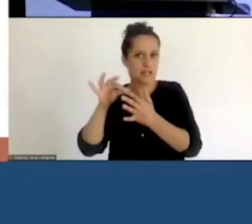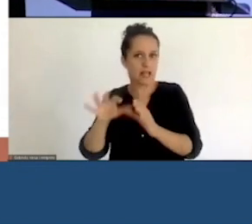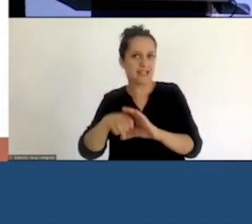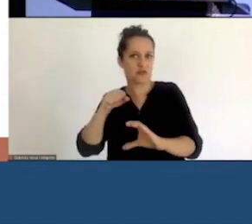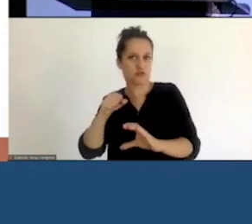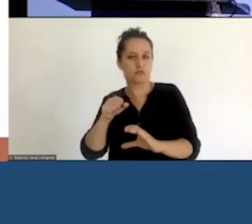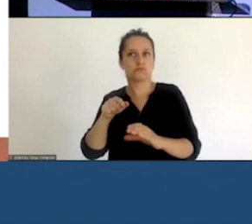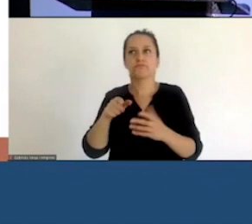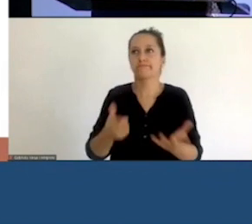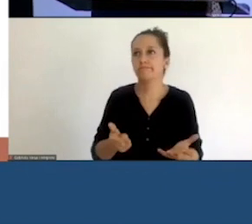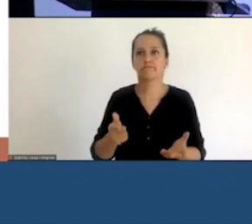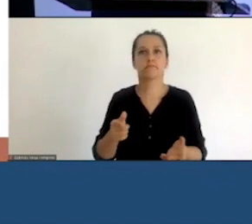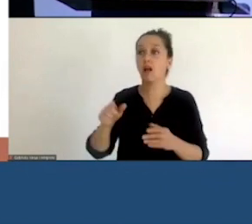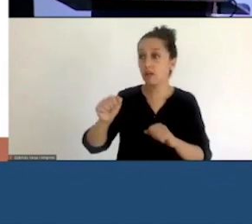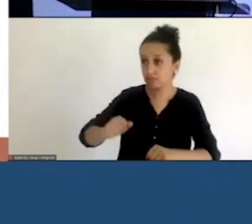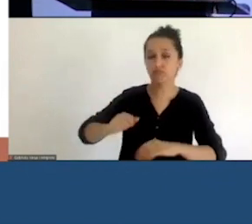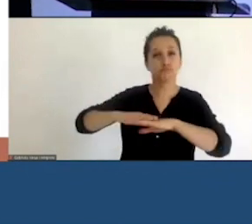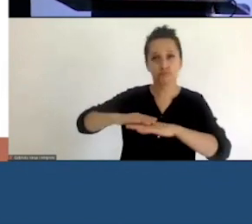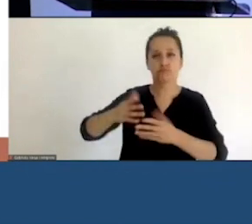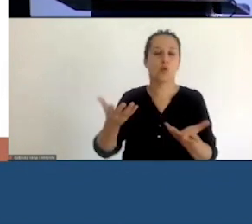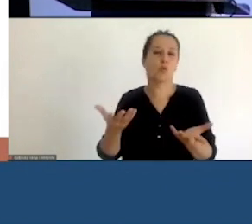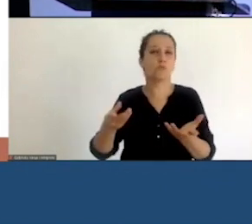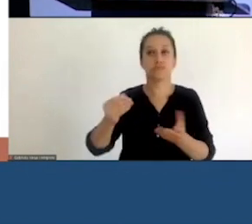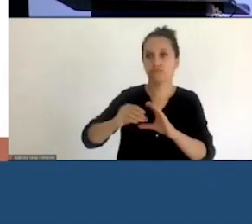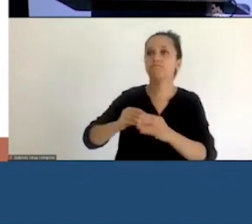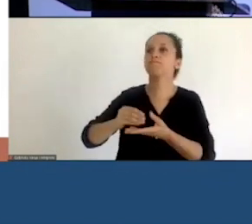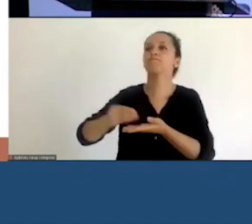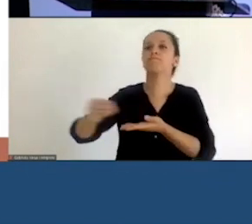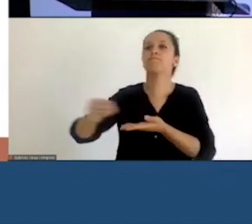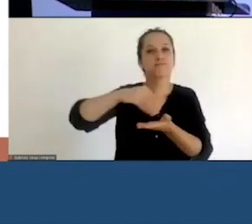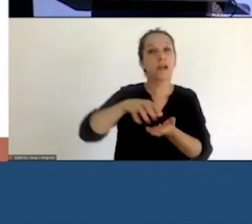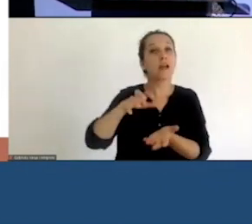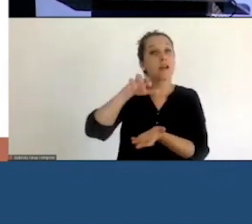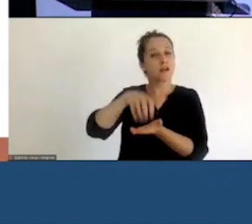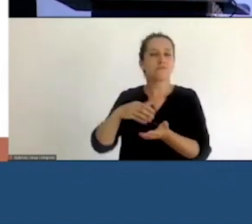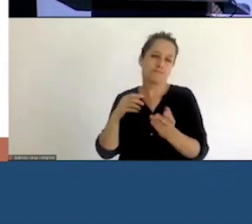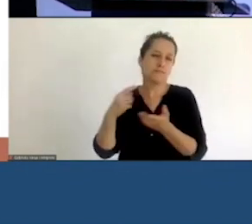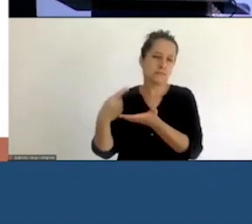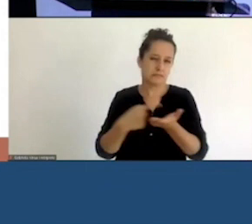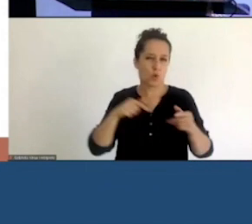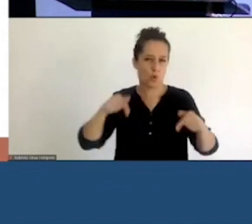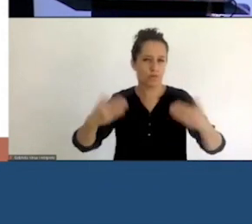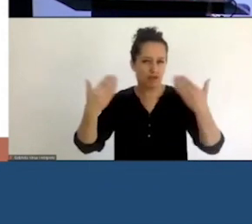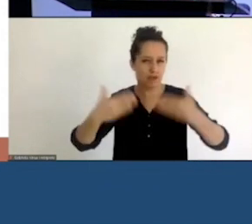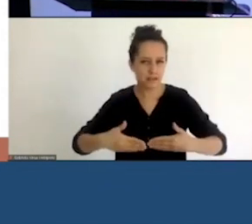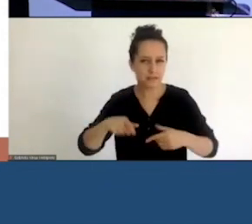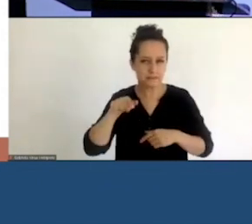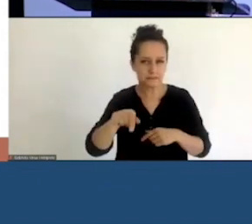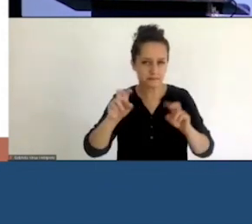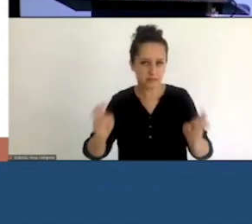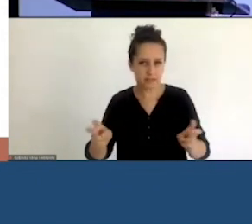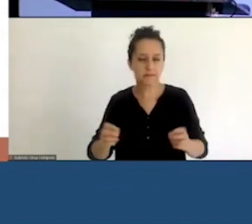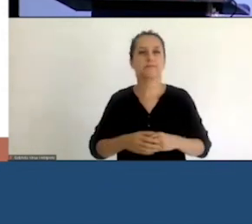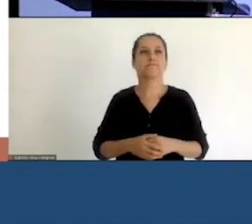allotting, for signing funds, and being able to broaden the possibility for more loans, expand